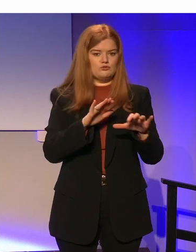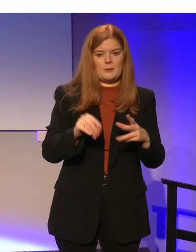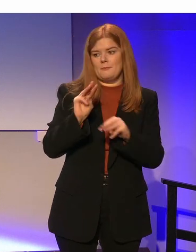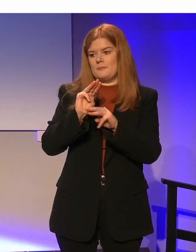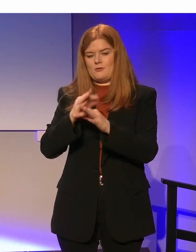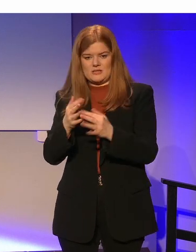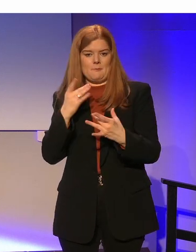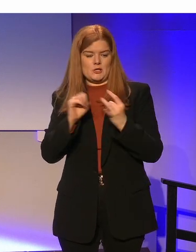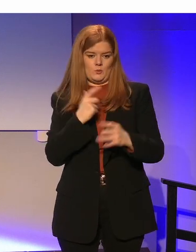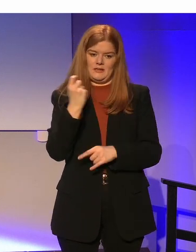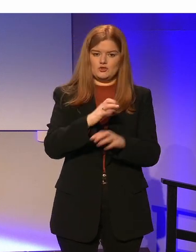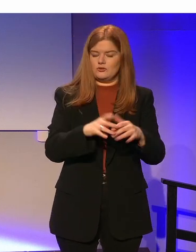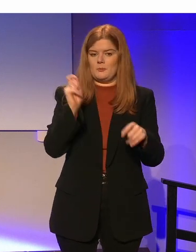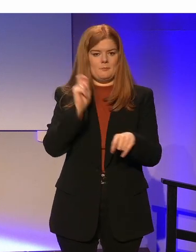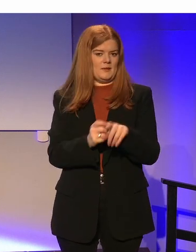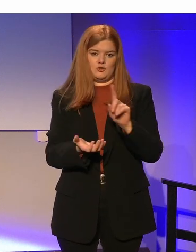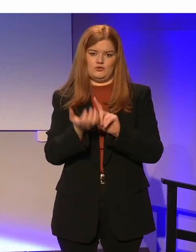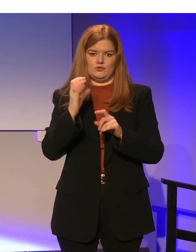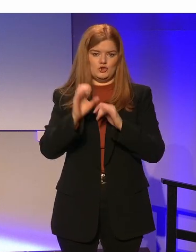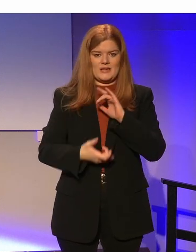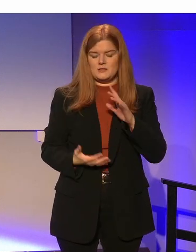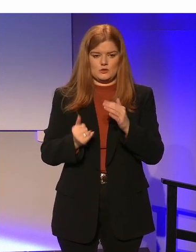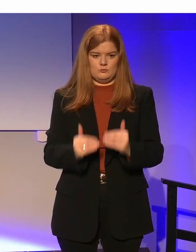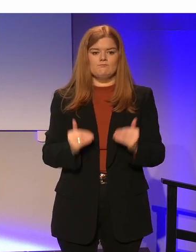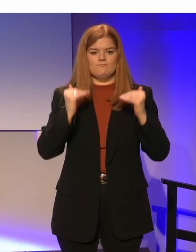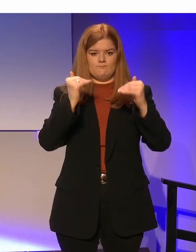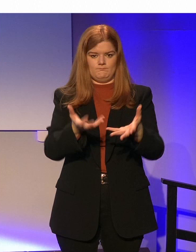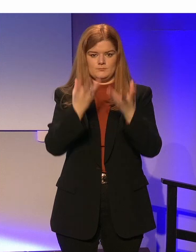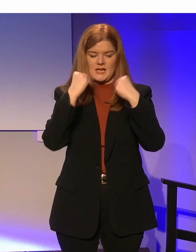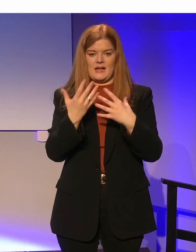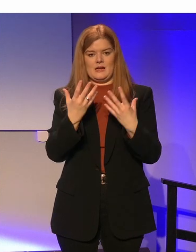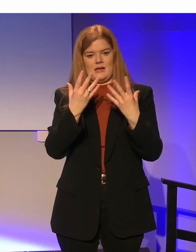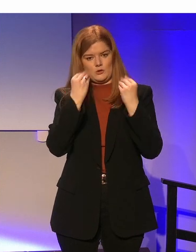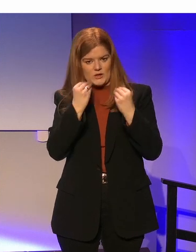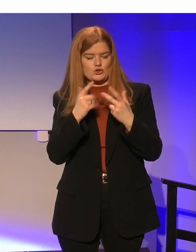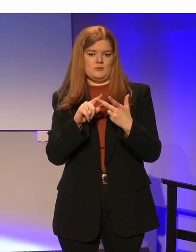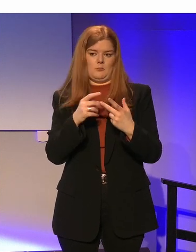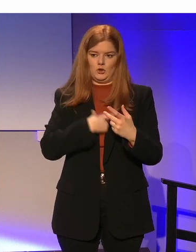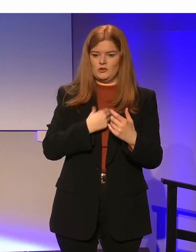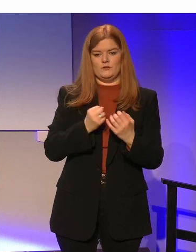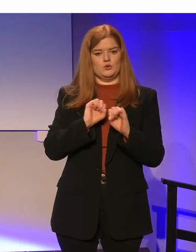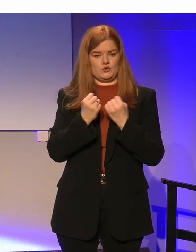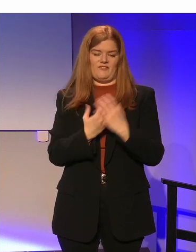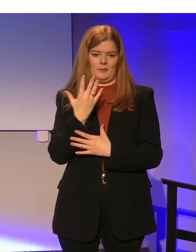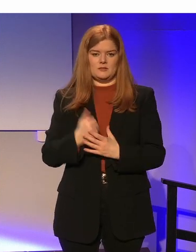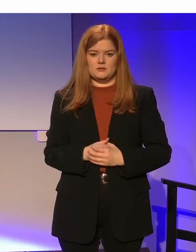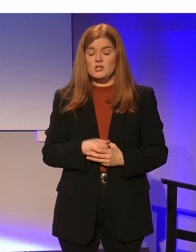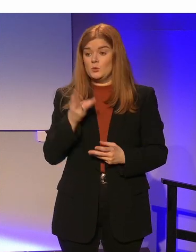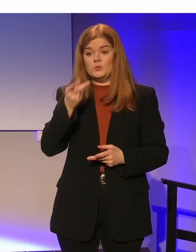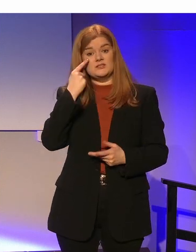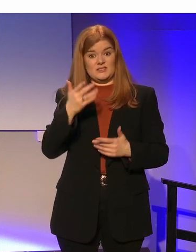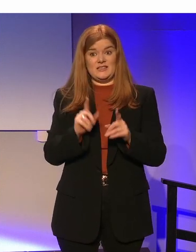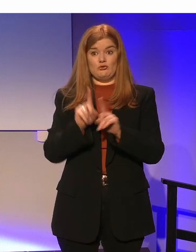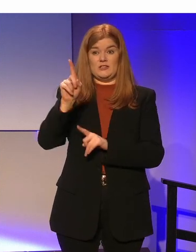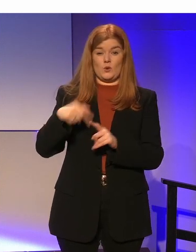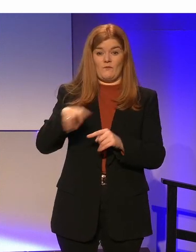to give our children the best possible opportunities for educational, personal and social development. And we will see an increase of